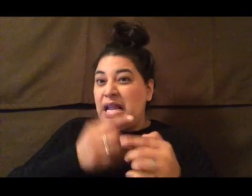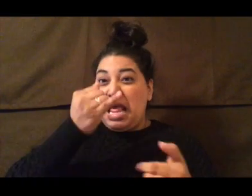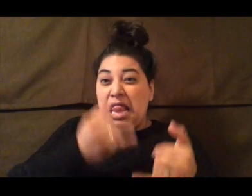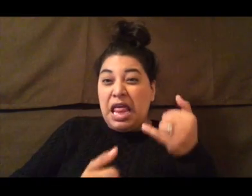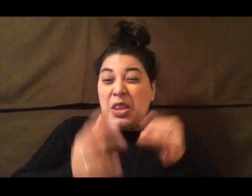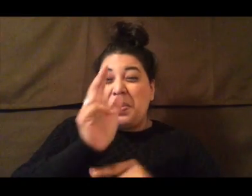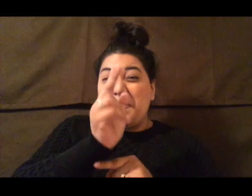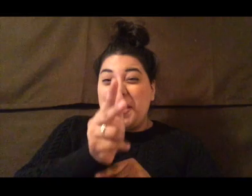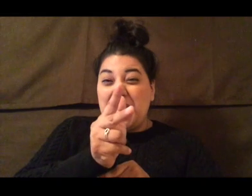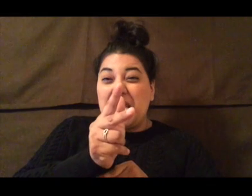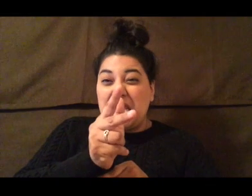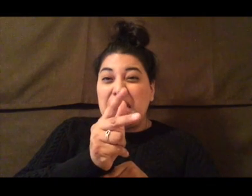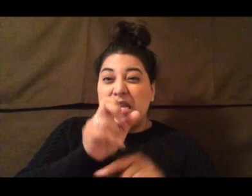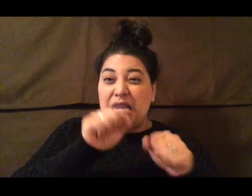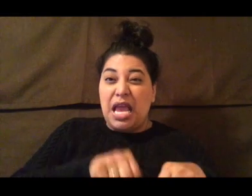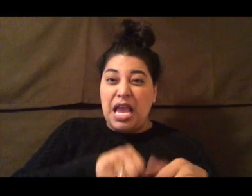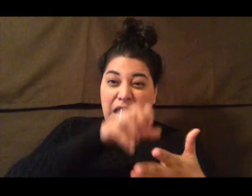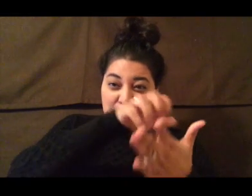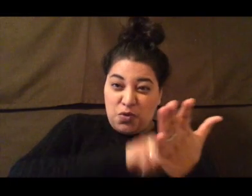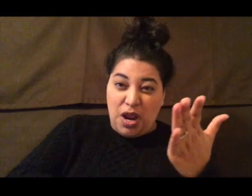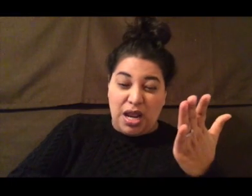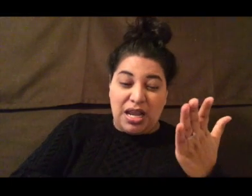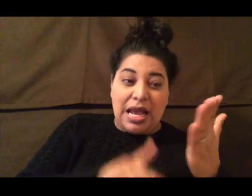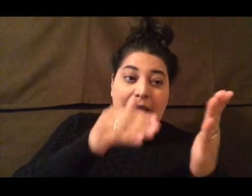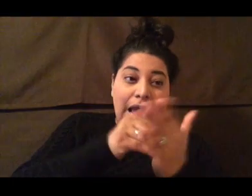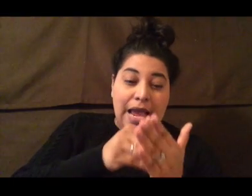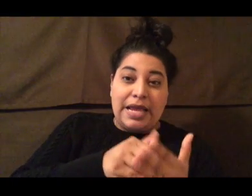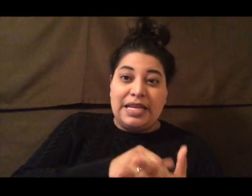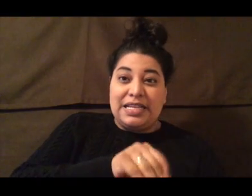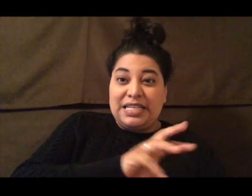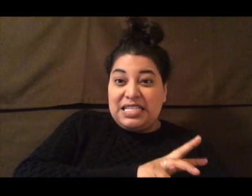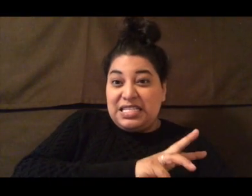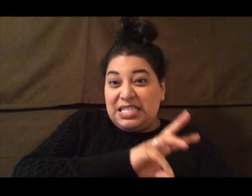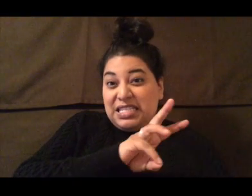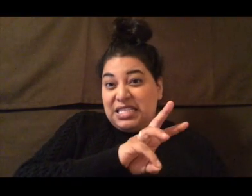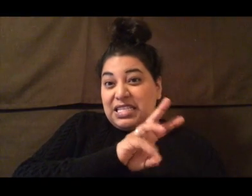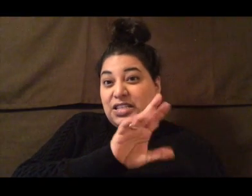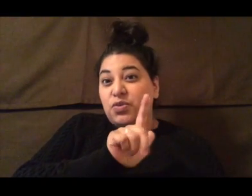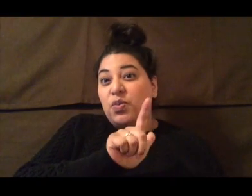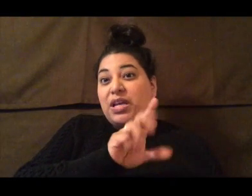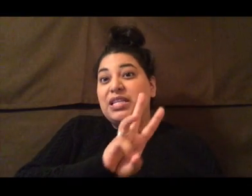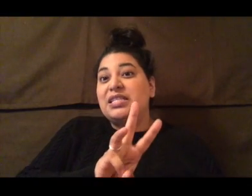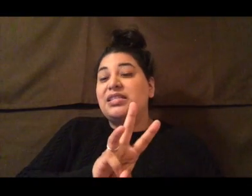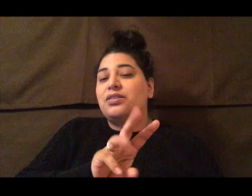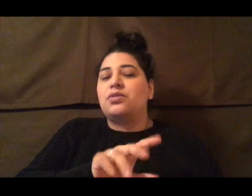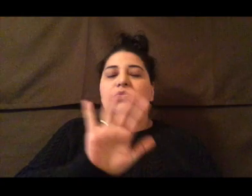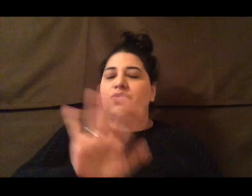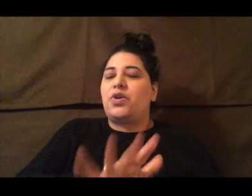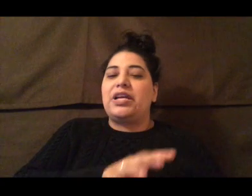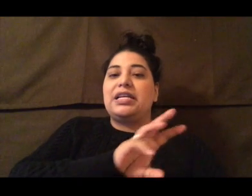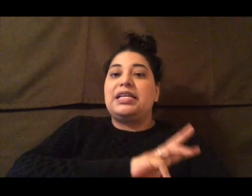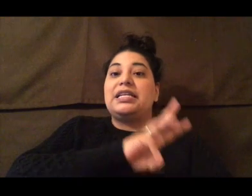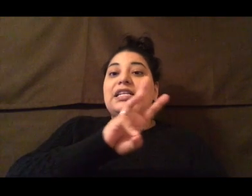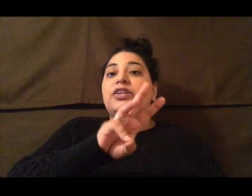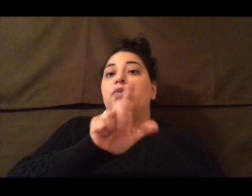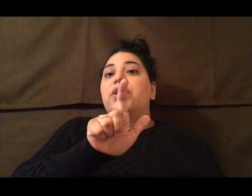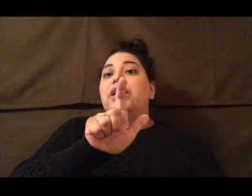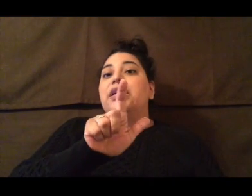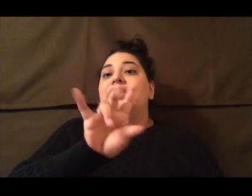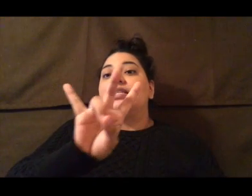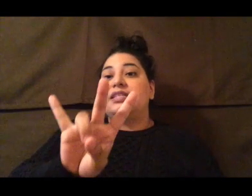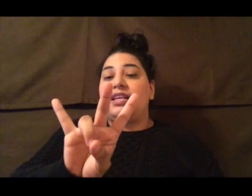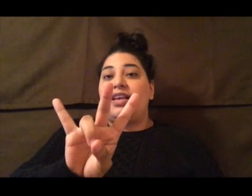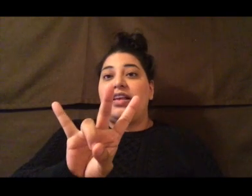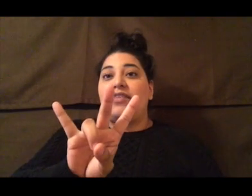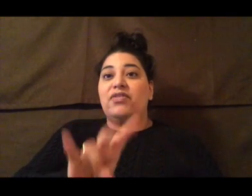those last 3 minutes, I can take those away to get 6:27. Ernie